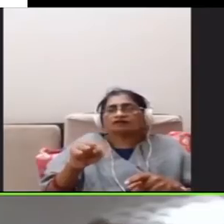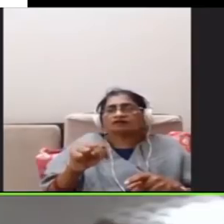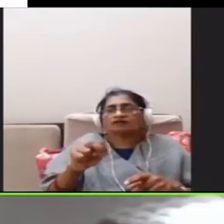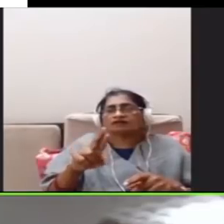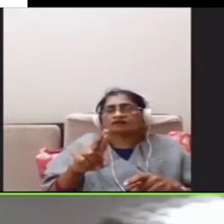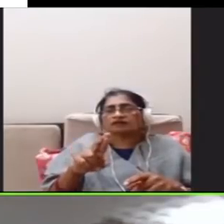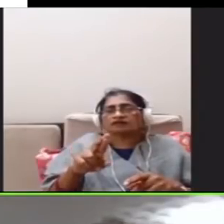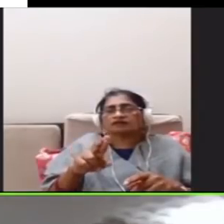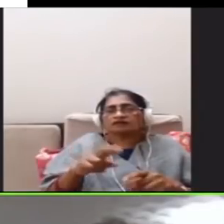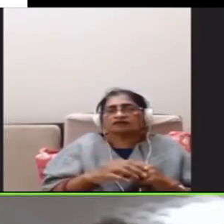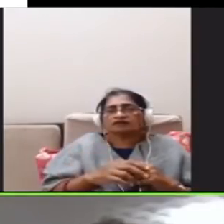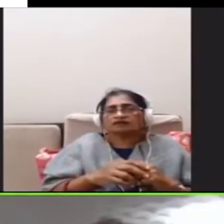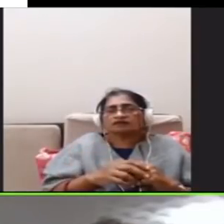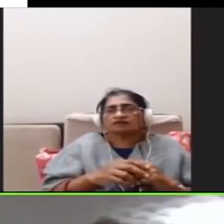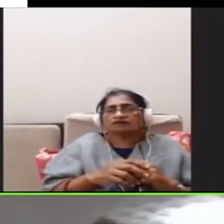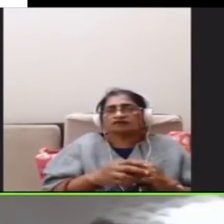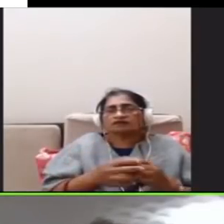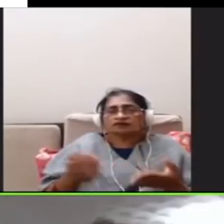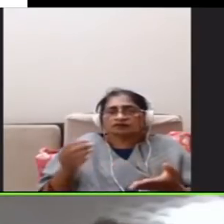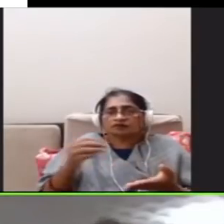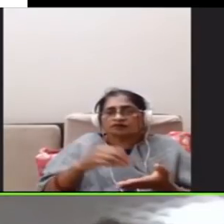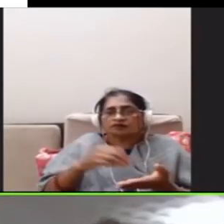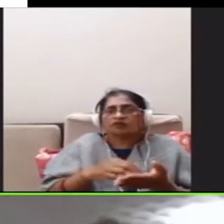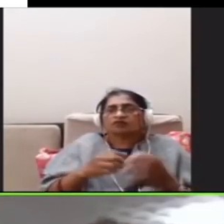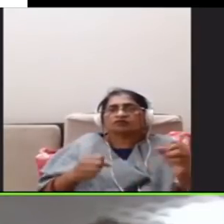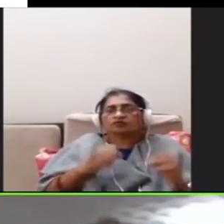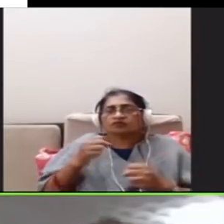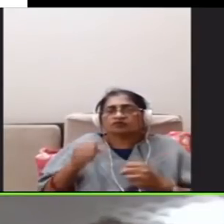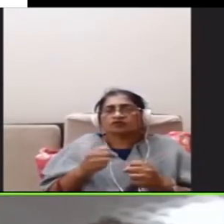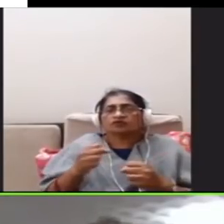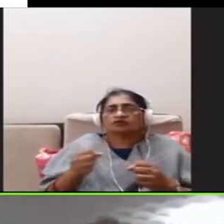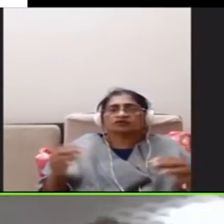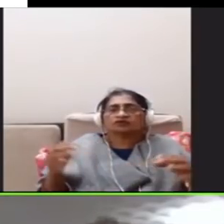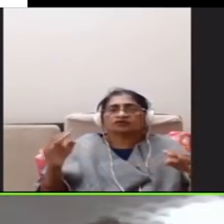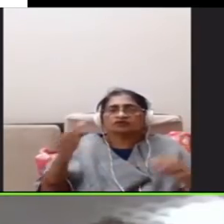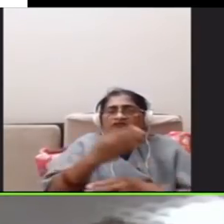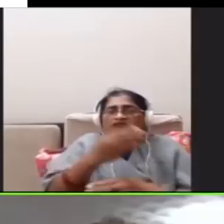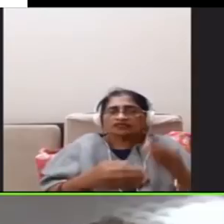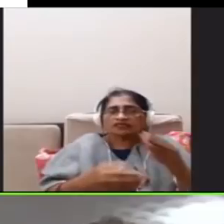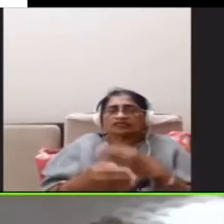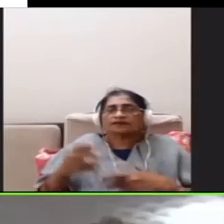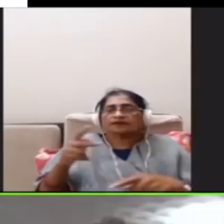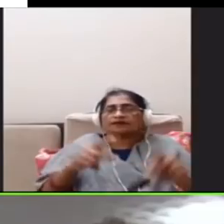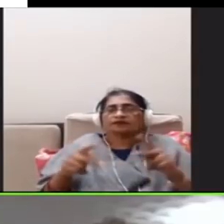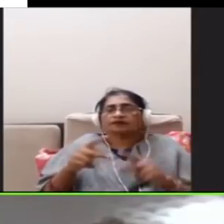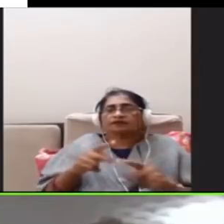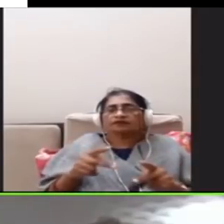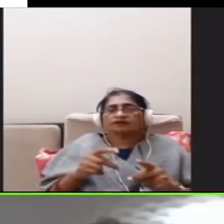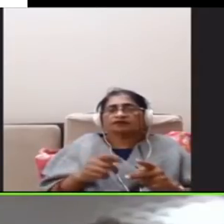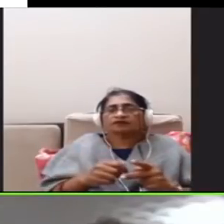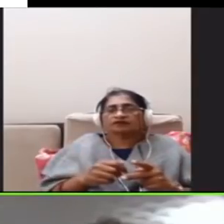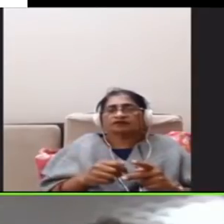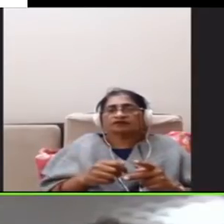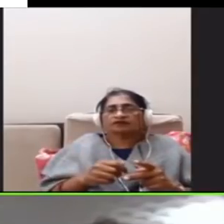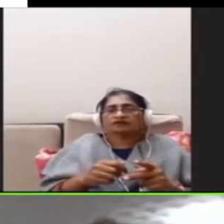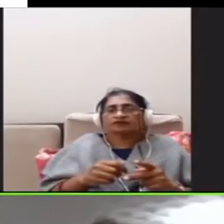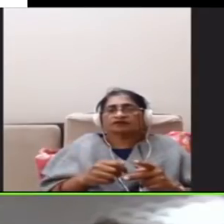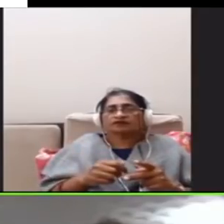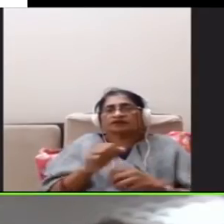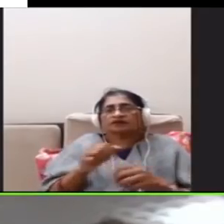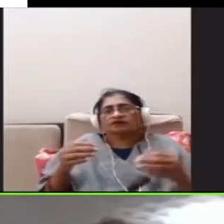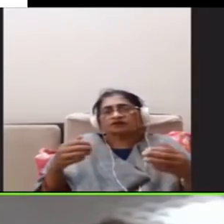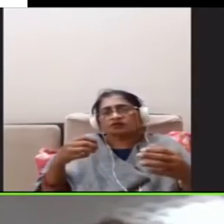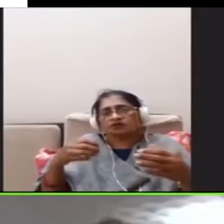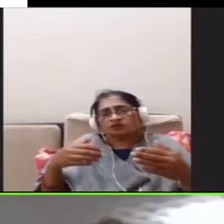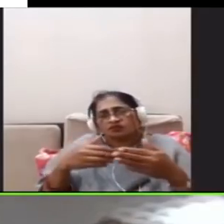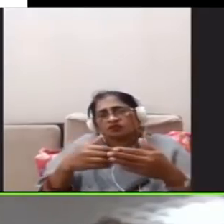make sport more accessible for disabled people. So that meant working more closely with